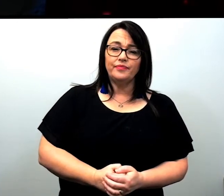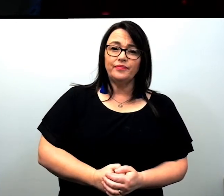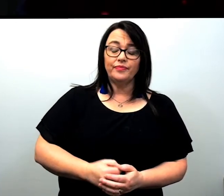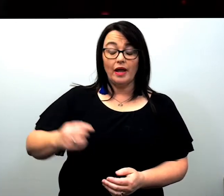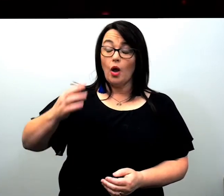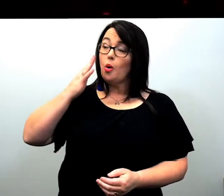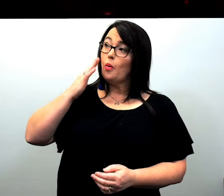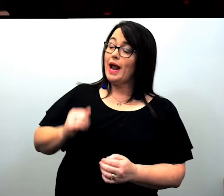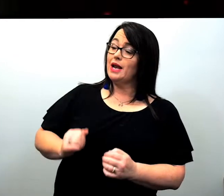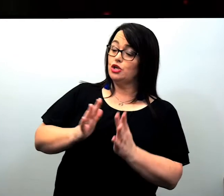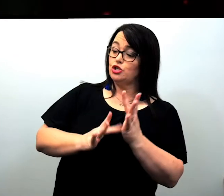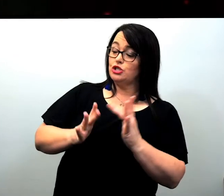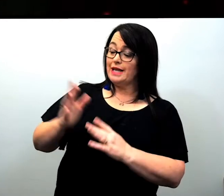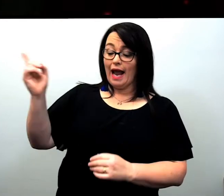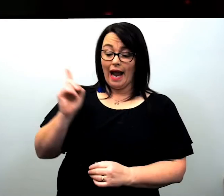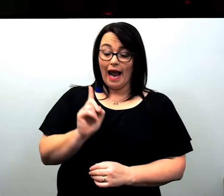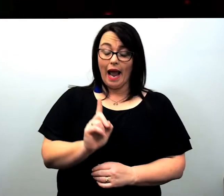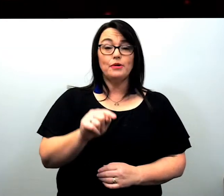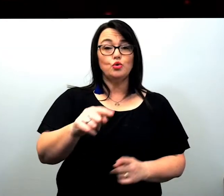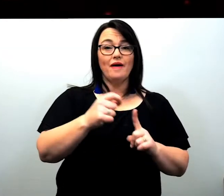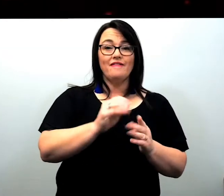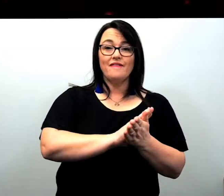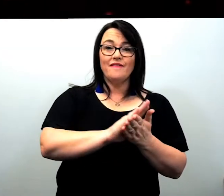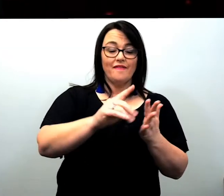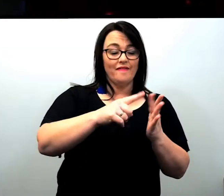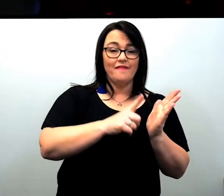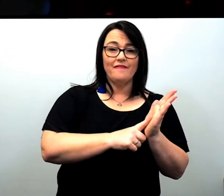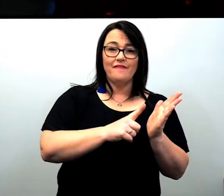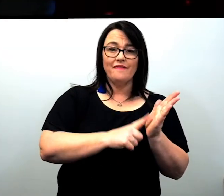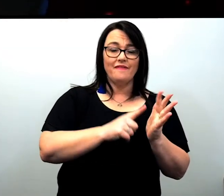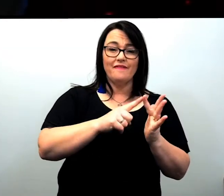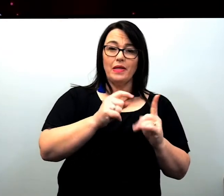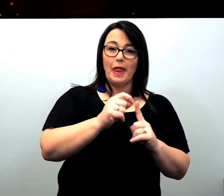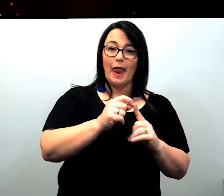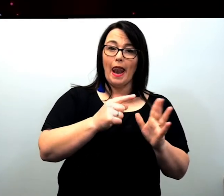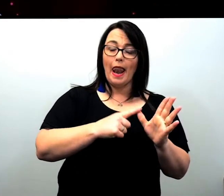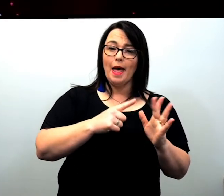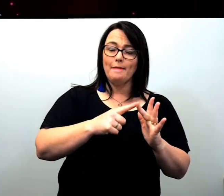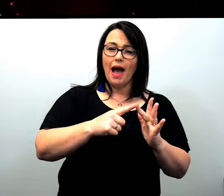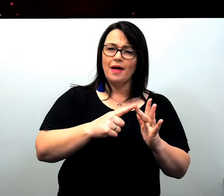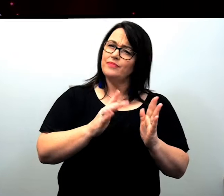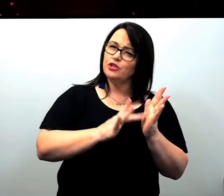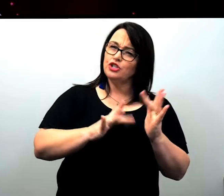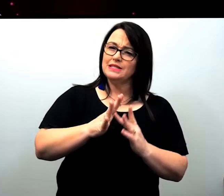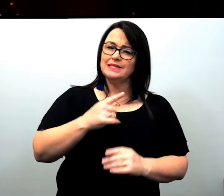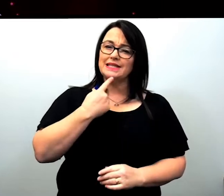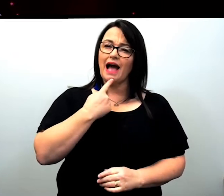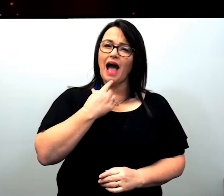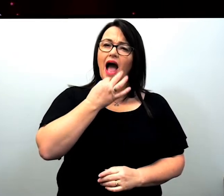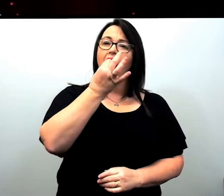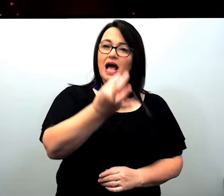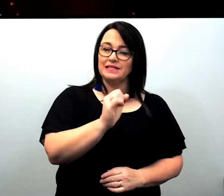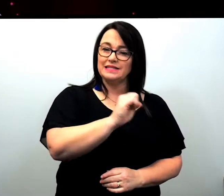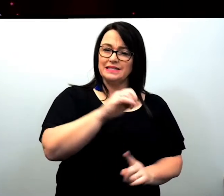of Caesarea Philippi, he asked his disciples, saying, who do men say that